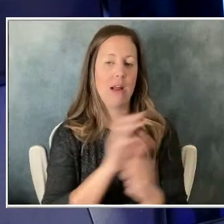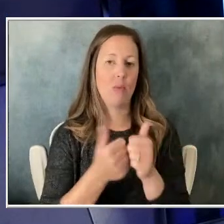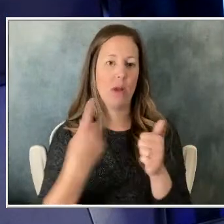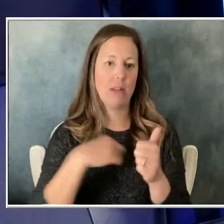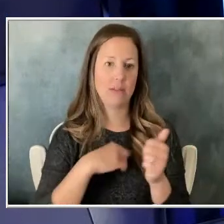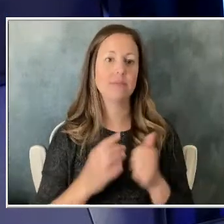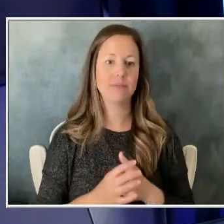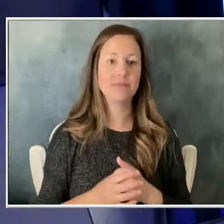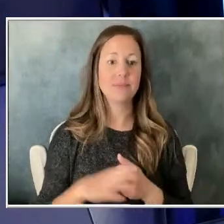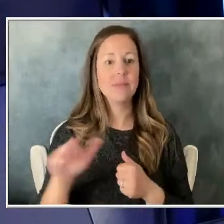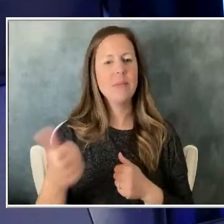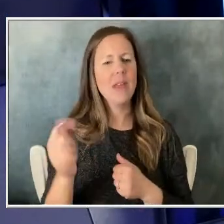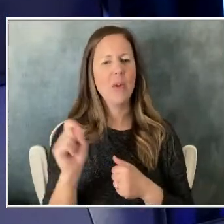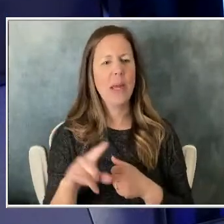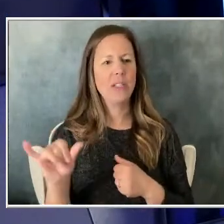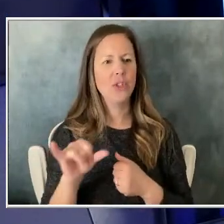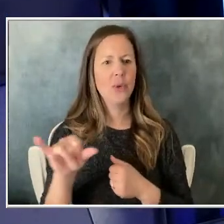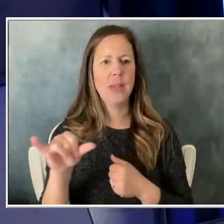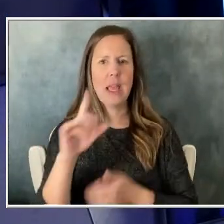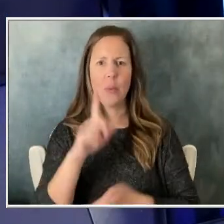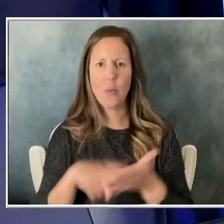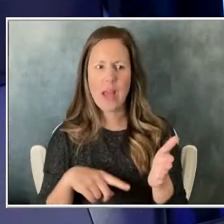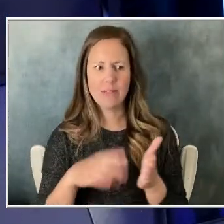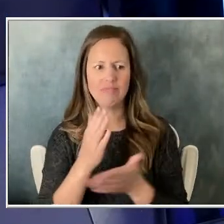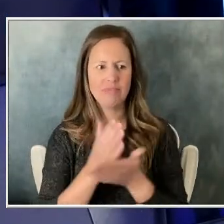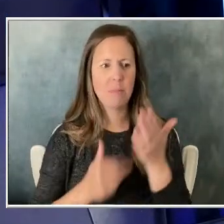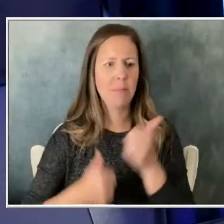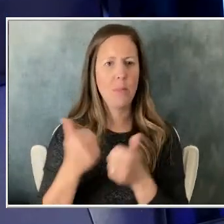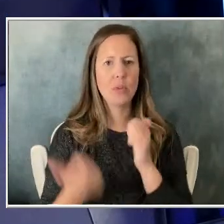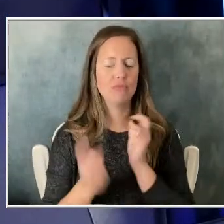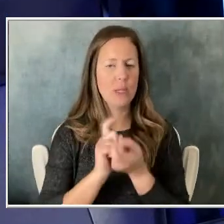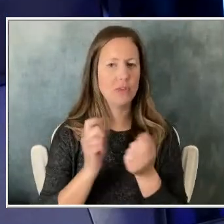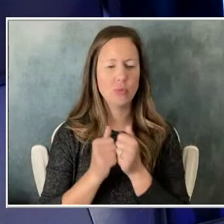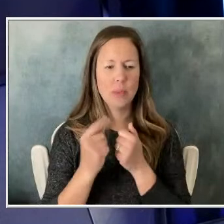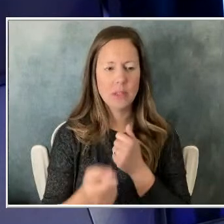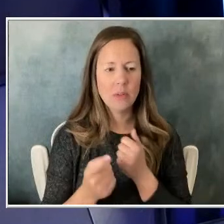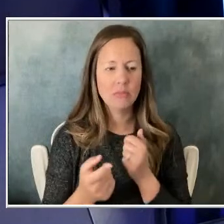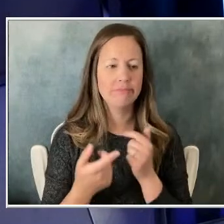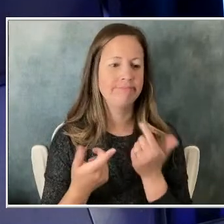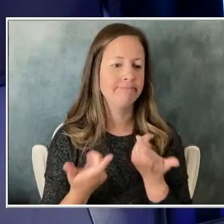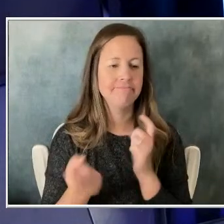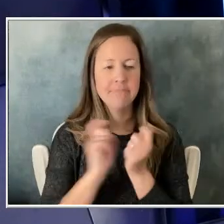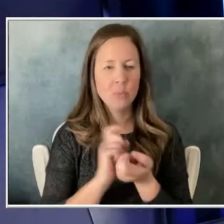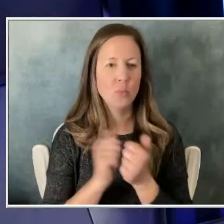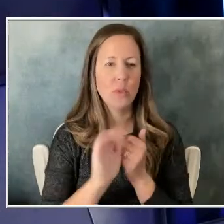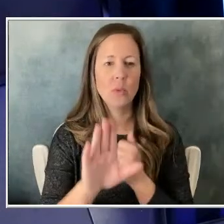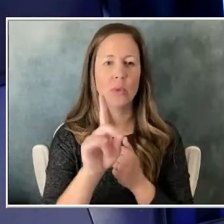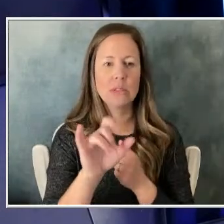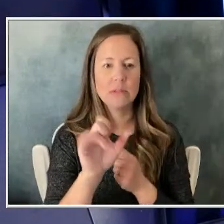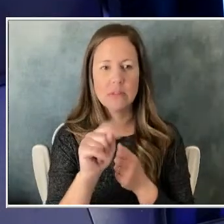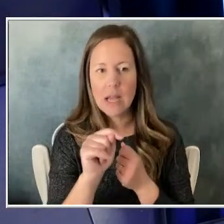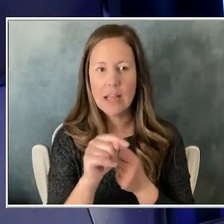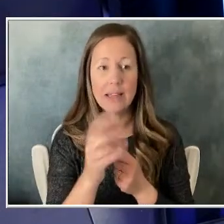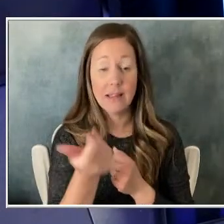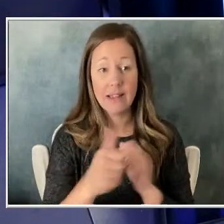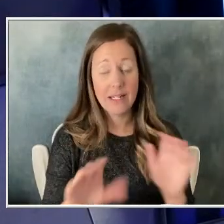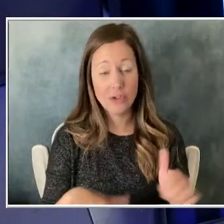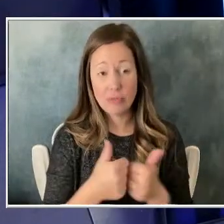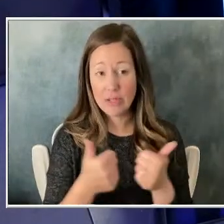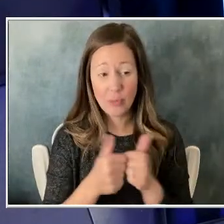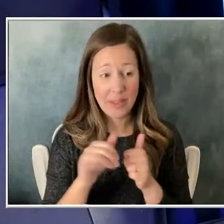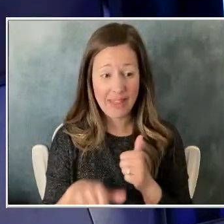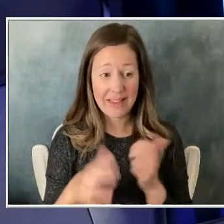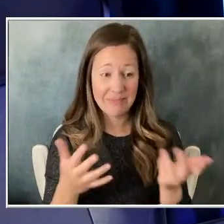just kind of what have been some of the biggest changes you've had to make or adjustments with your diet? Any challenges besides the sugar?